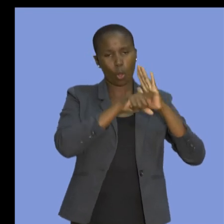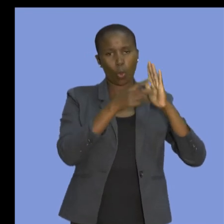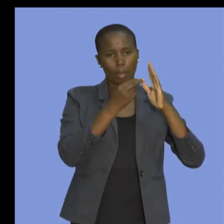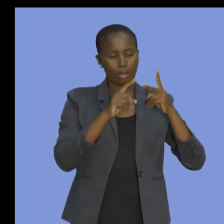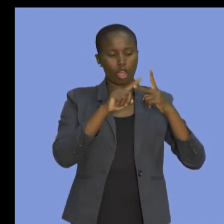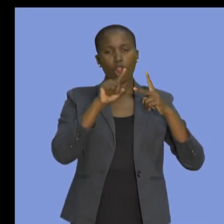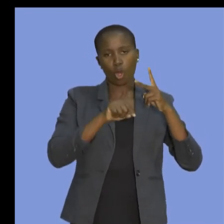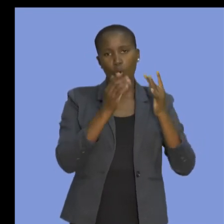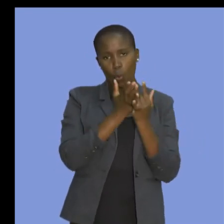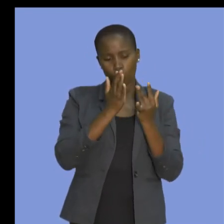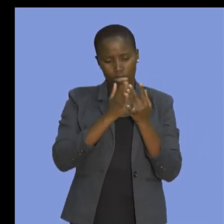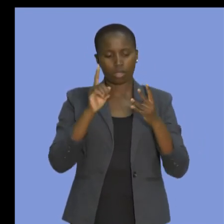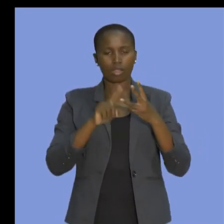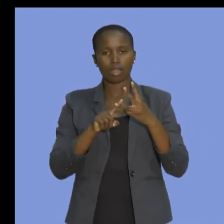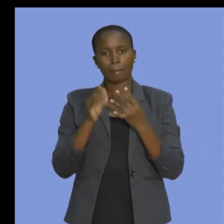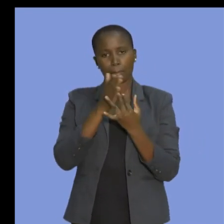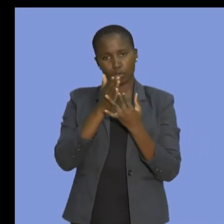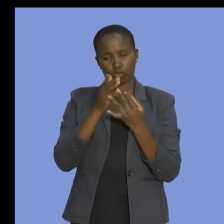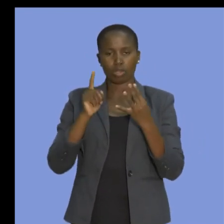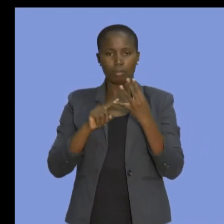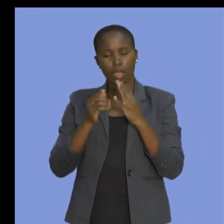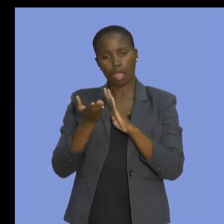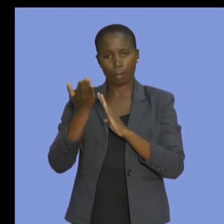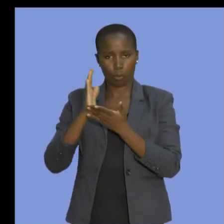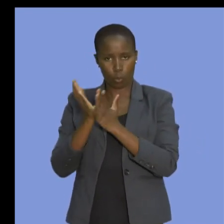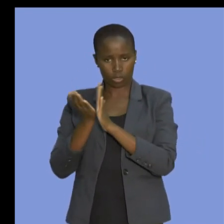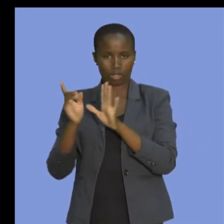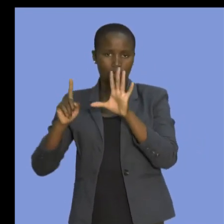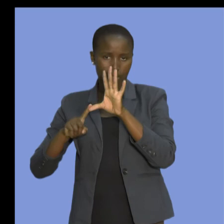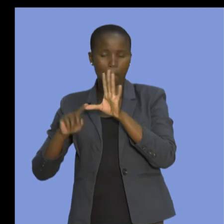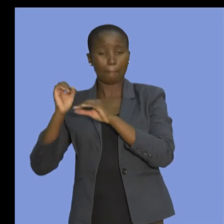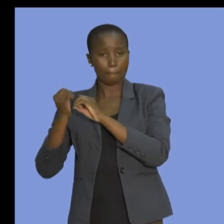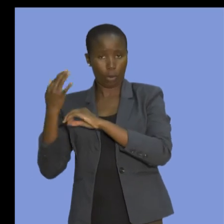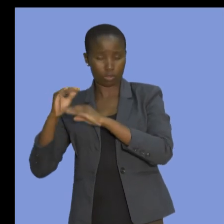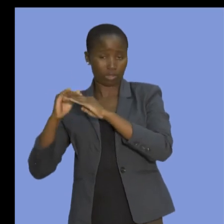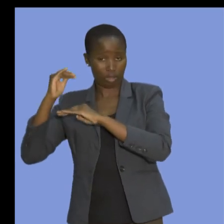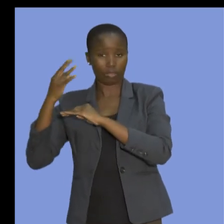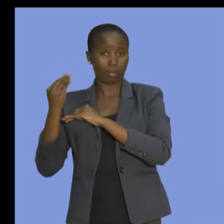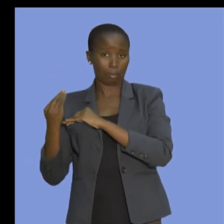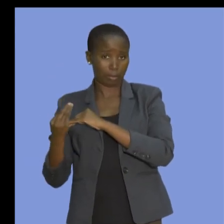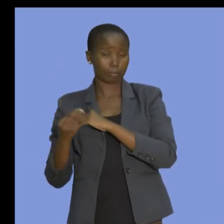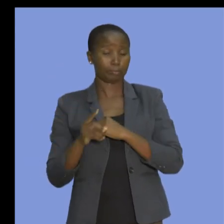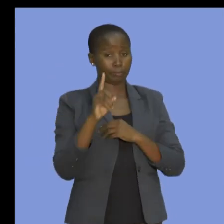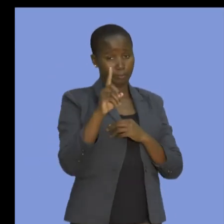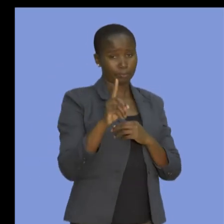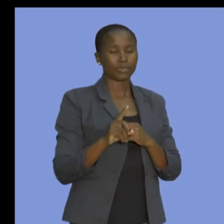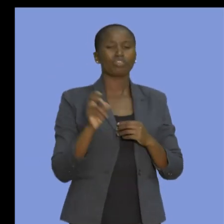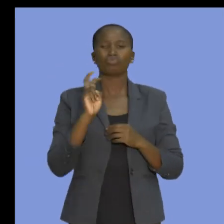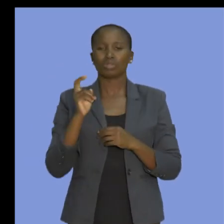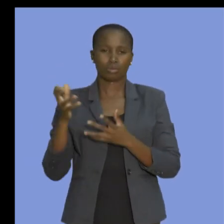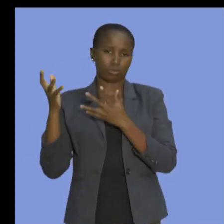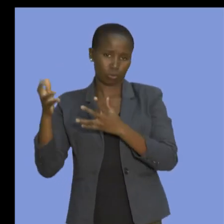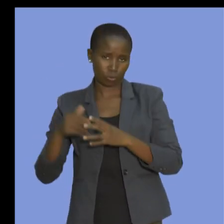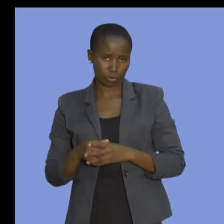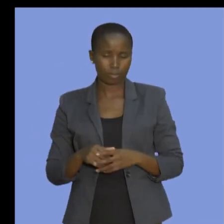quartile, median, upper quartile, and the maximum value. this is how the whisker plot looks like, which